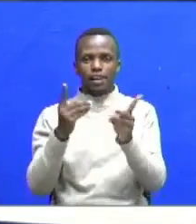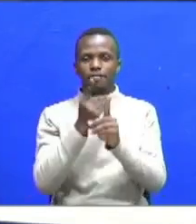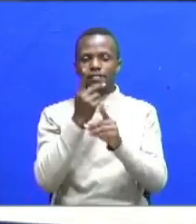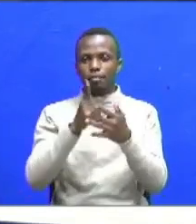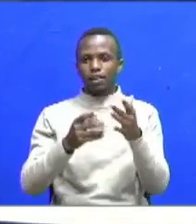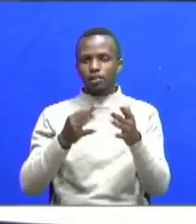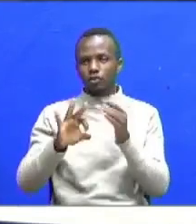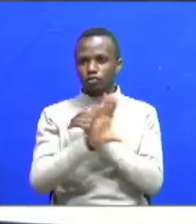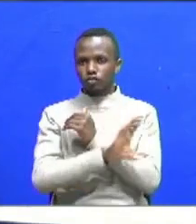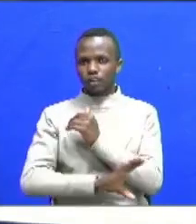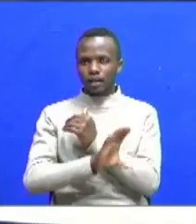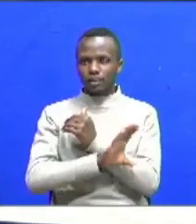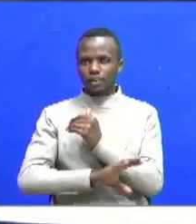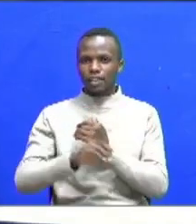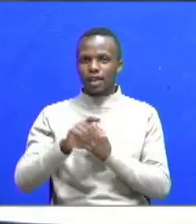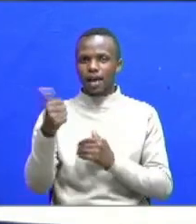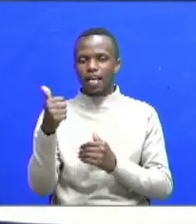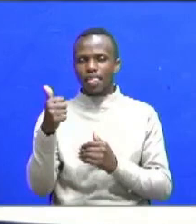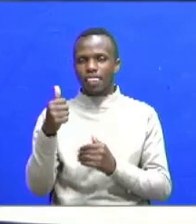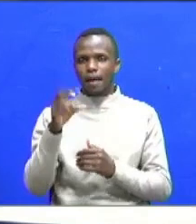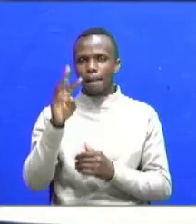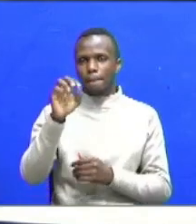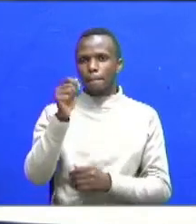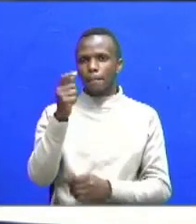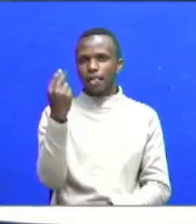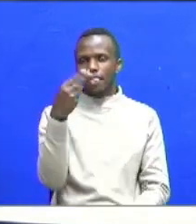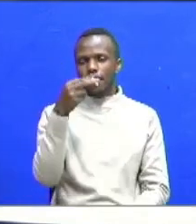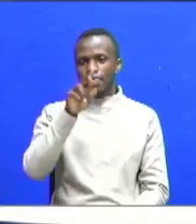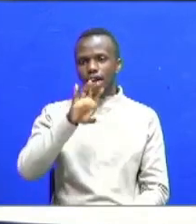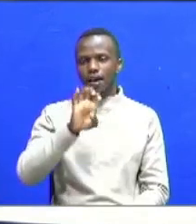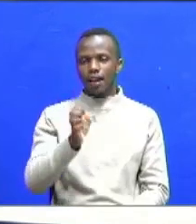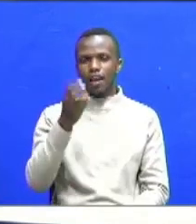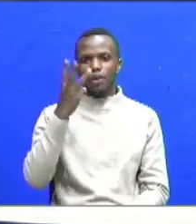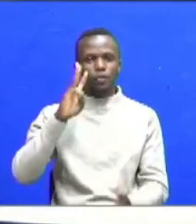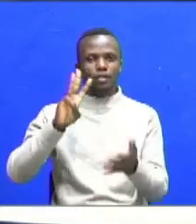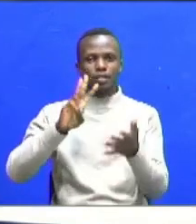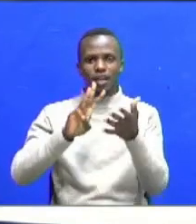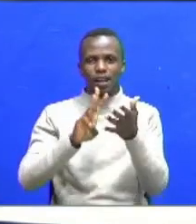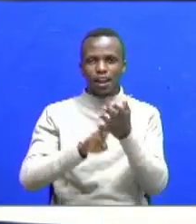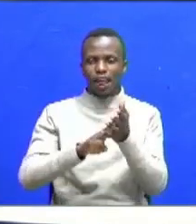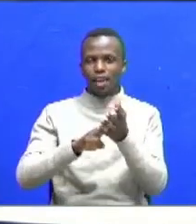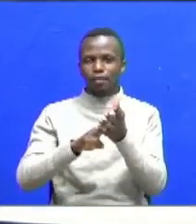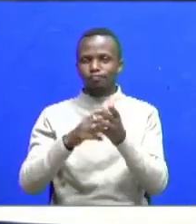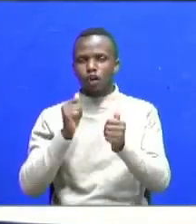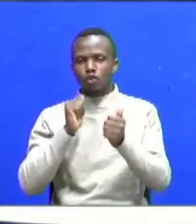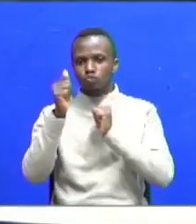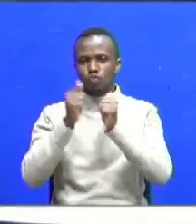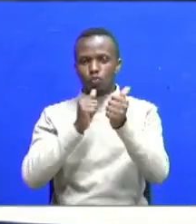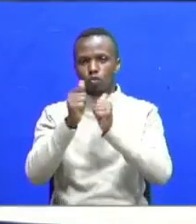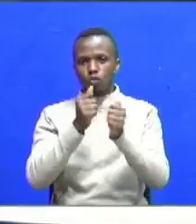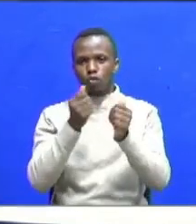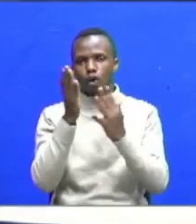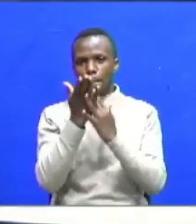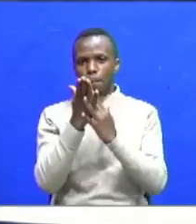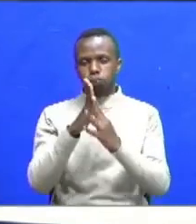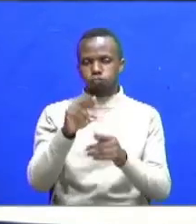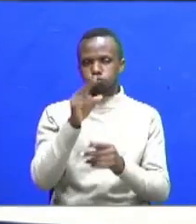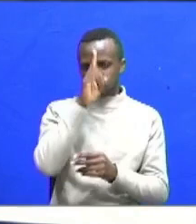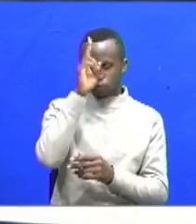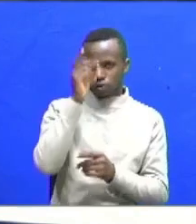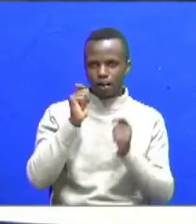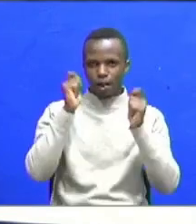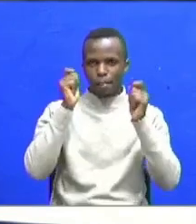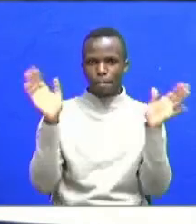country. Other parts like Mathare and Woodley still witnessed standoffs between the police and the public. The government and the opposition are